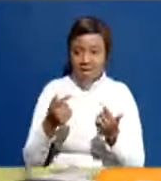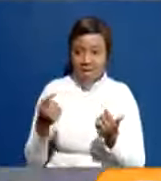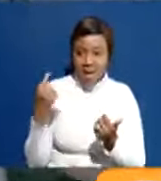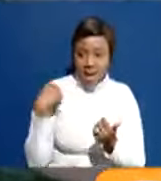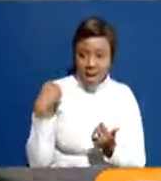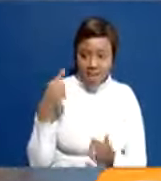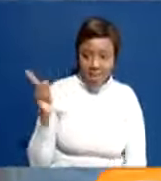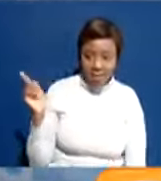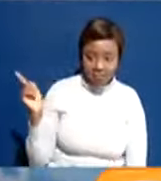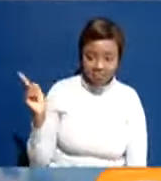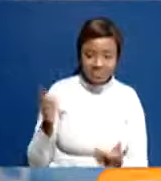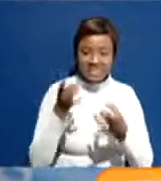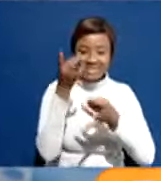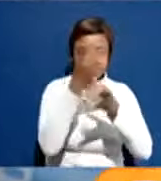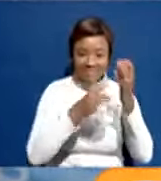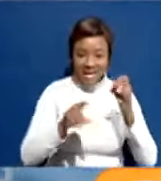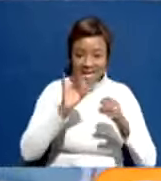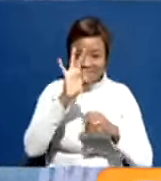patient enters the